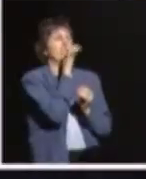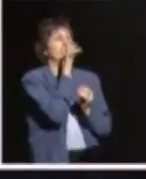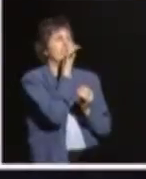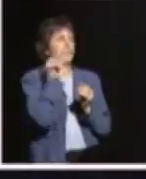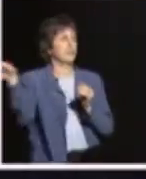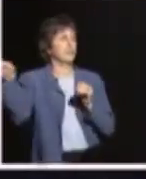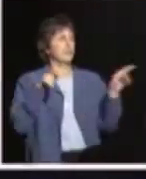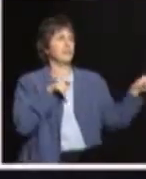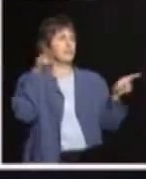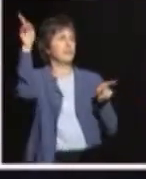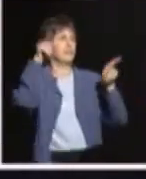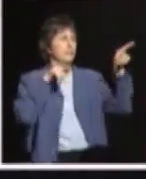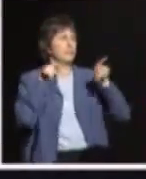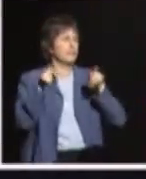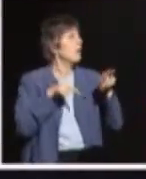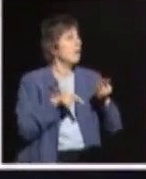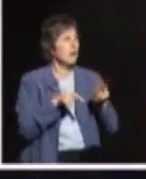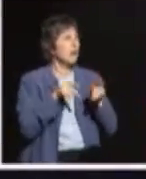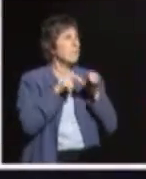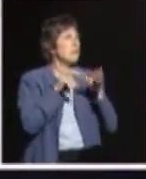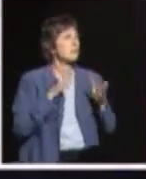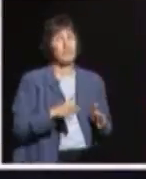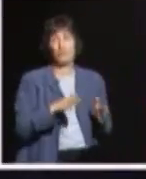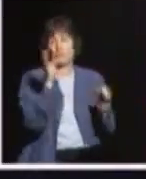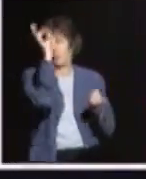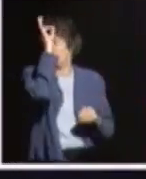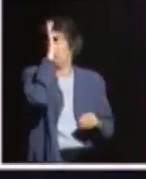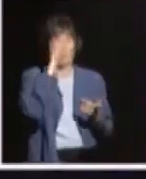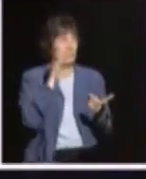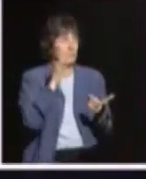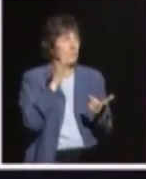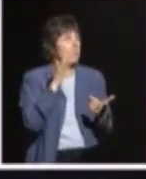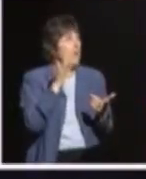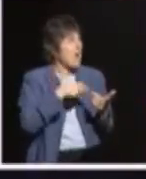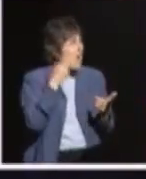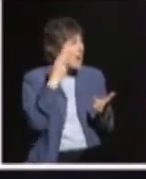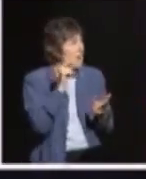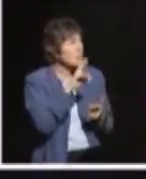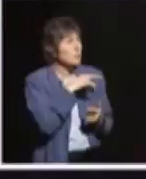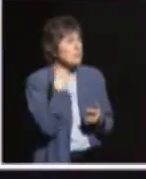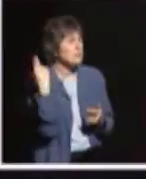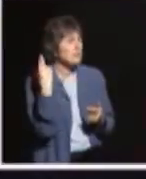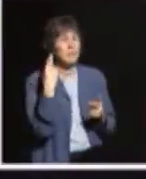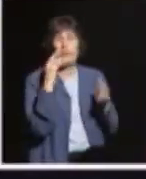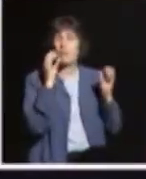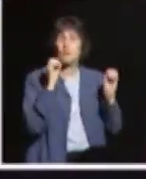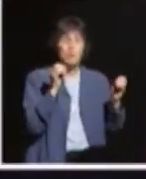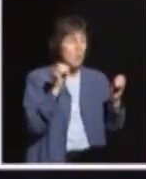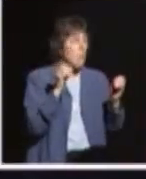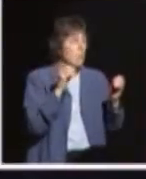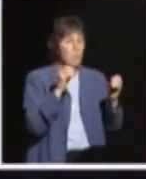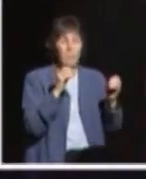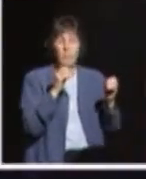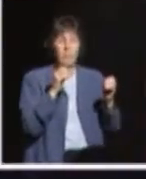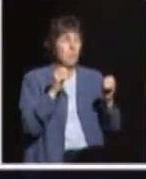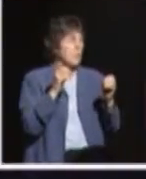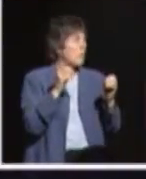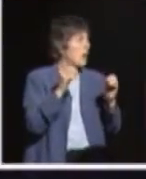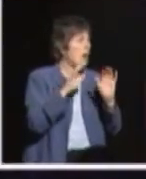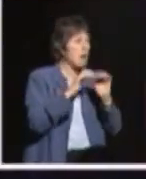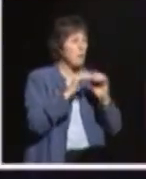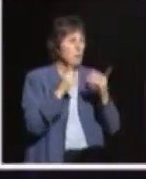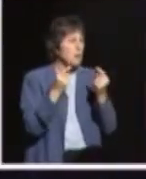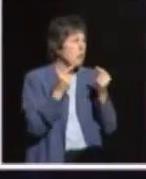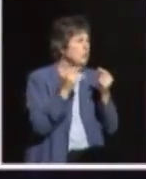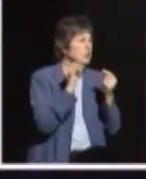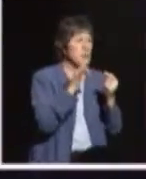of hearing passengers are left unaware or at risk because they have no access to directions or required actions other than to watch